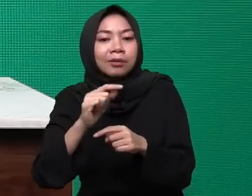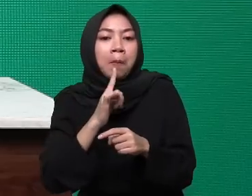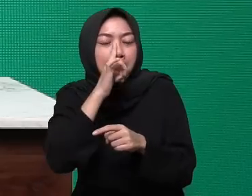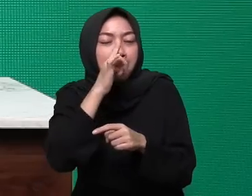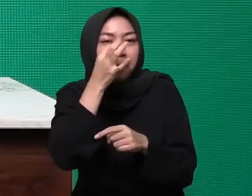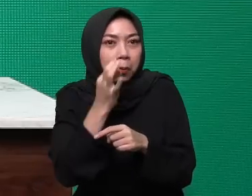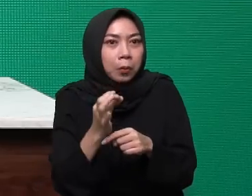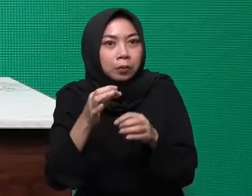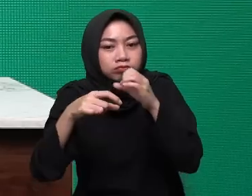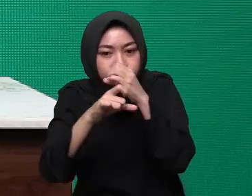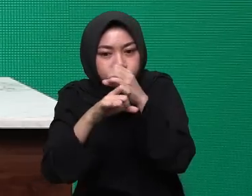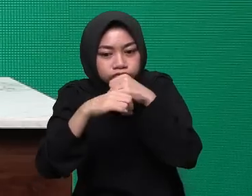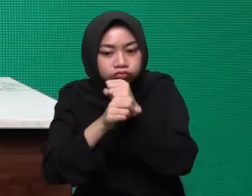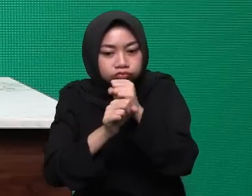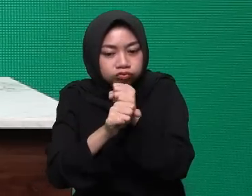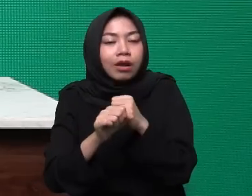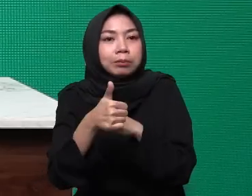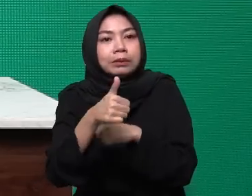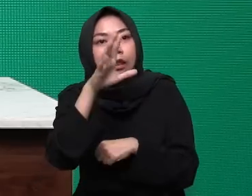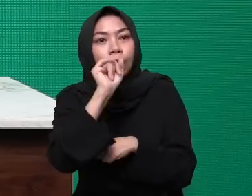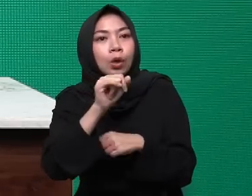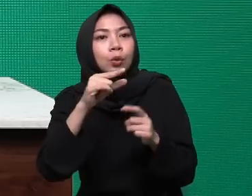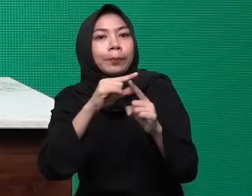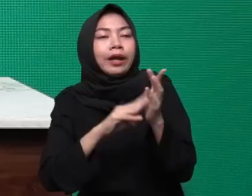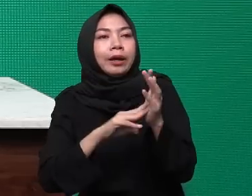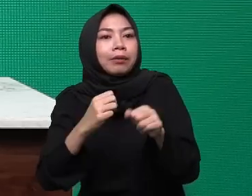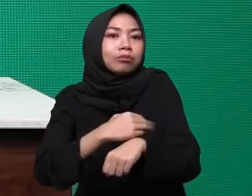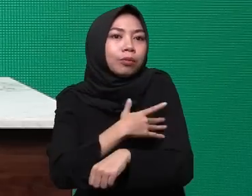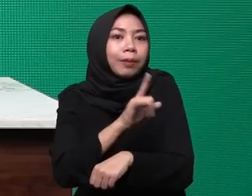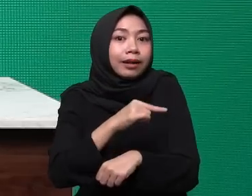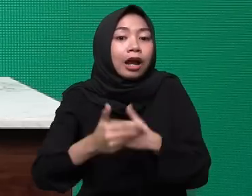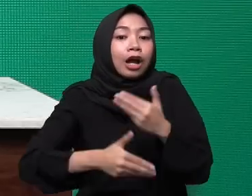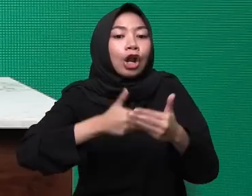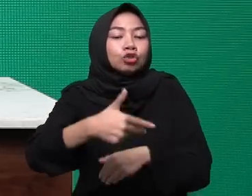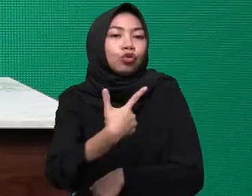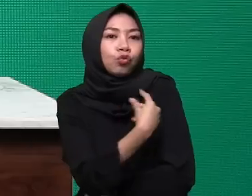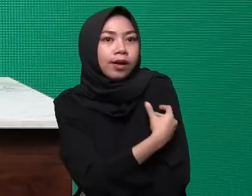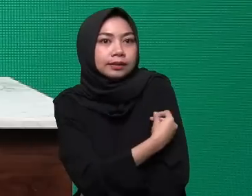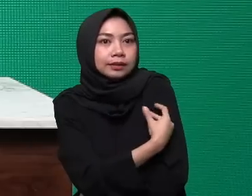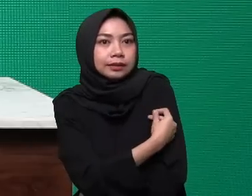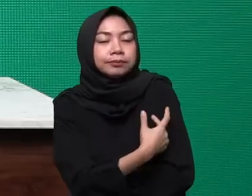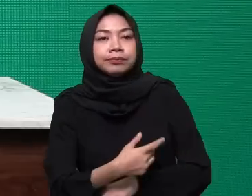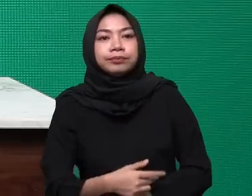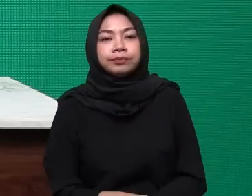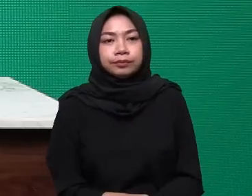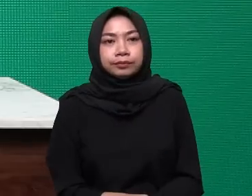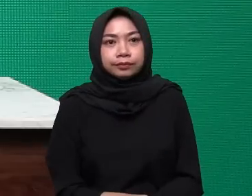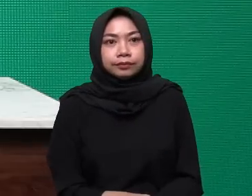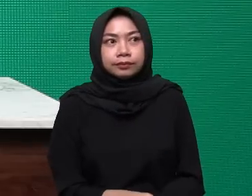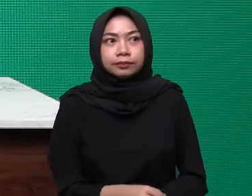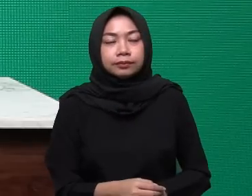apply ELISA method after massive or post vaccinations. The RT-PCR is a type of diagnostic test